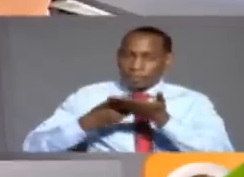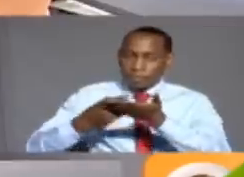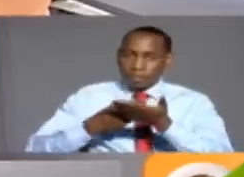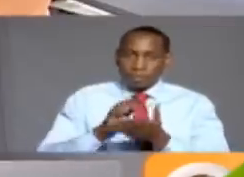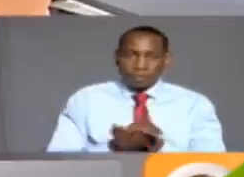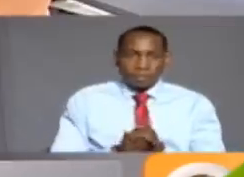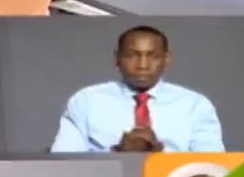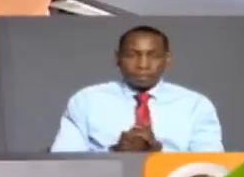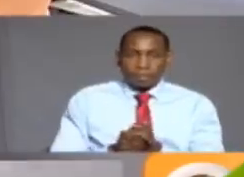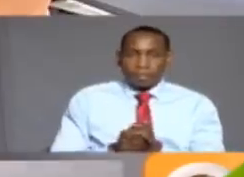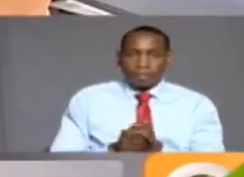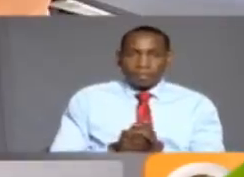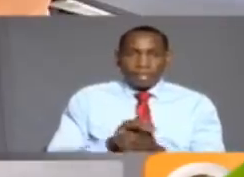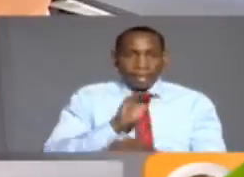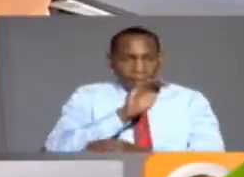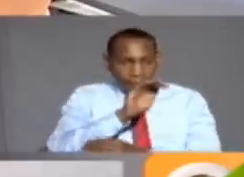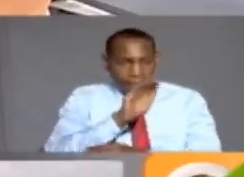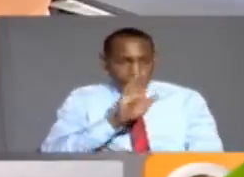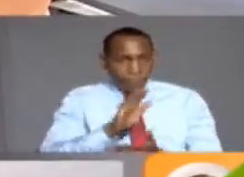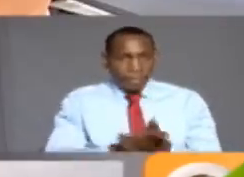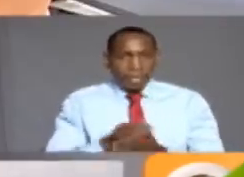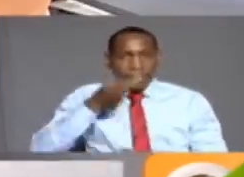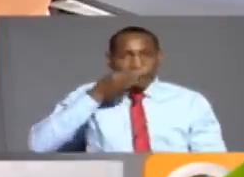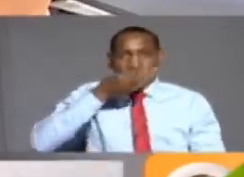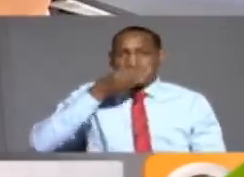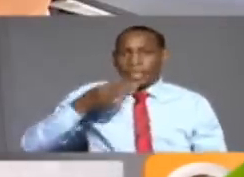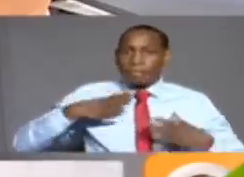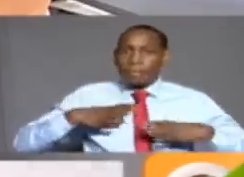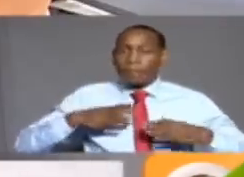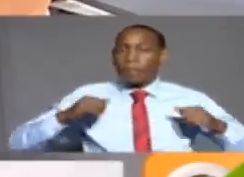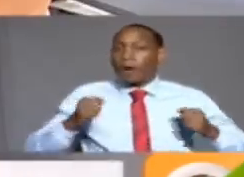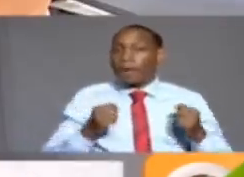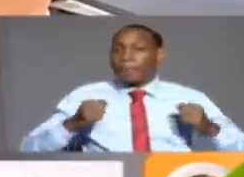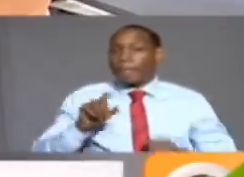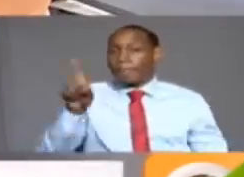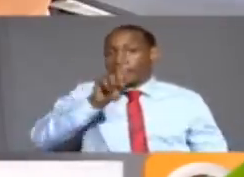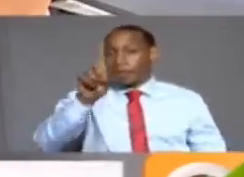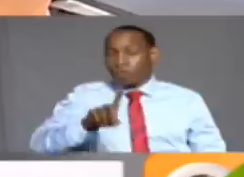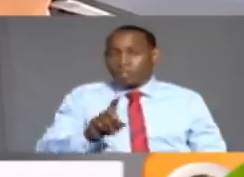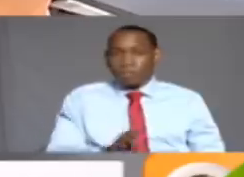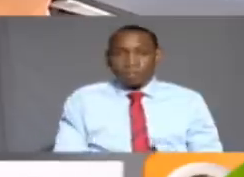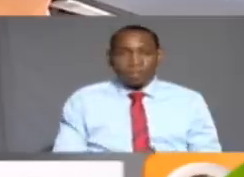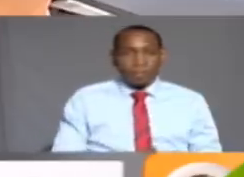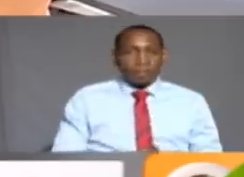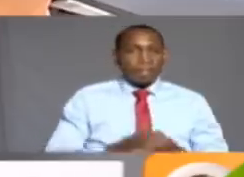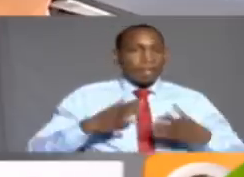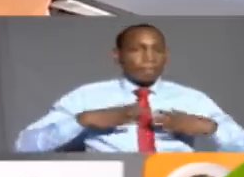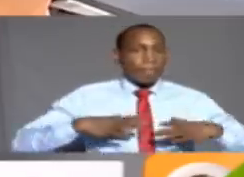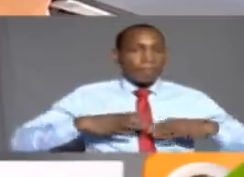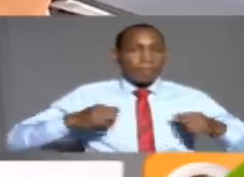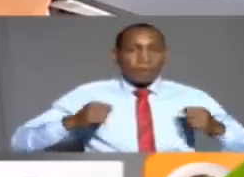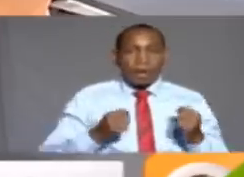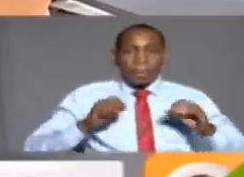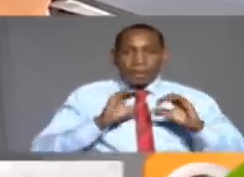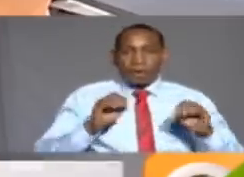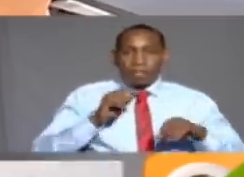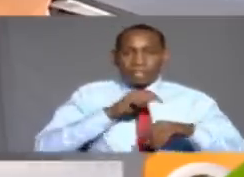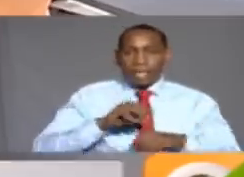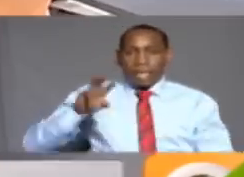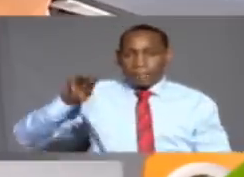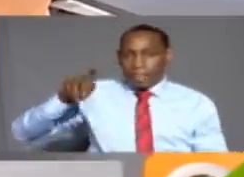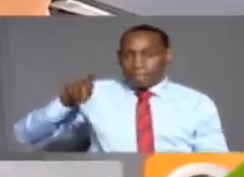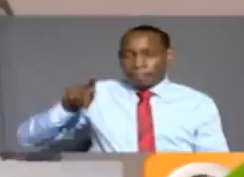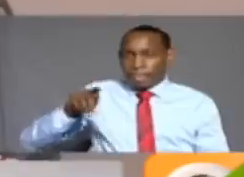Look at Gojiri in the eye and tell him, ask him, you and Nyeri people are happy? Actually, the Hussein, truth let is, me tell you. The people were very unhappy when Moses appeared like he